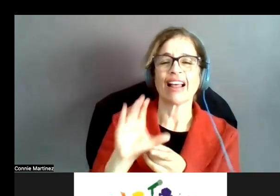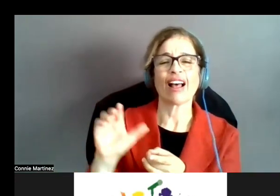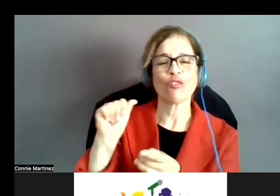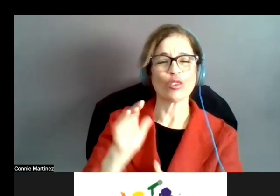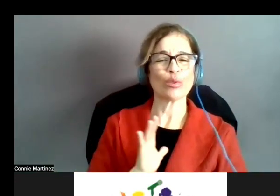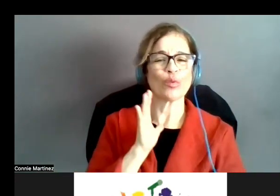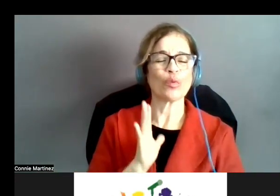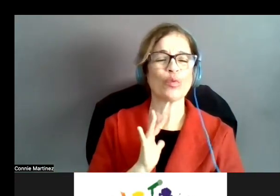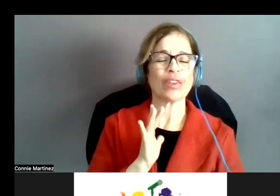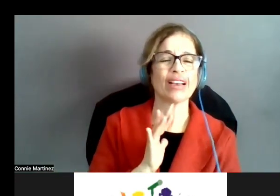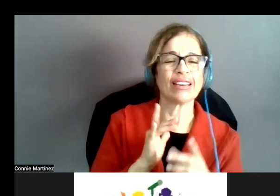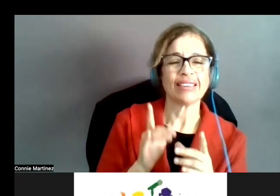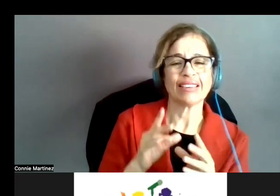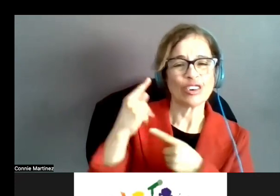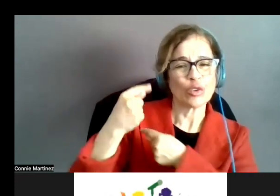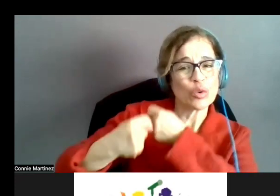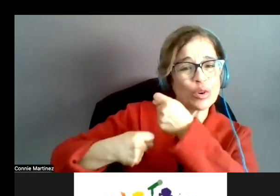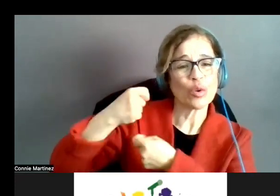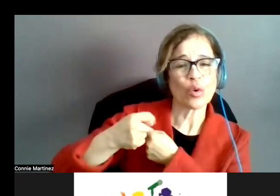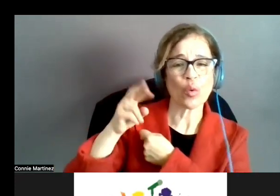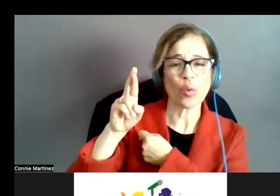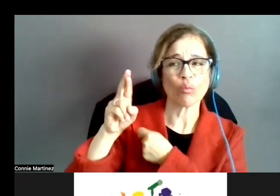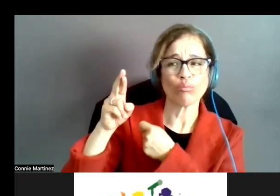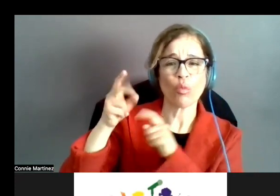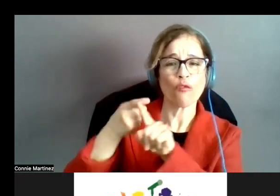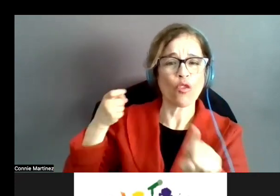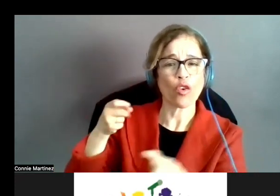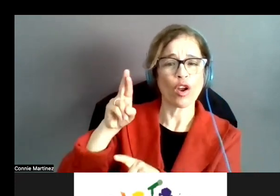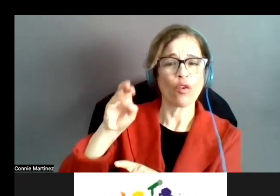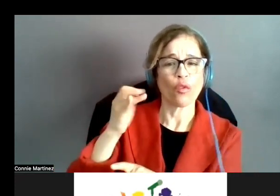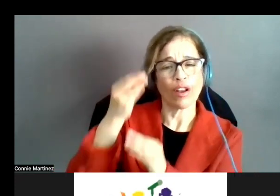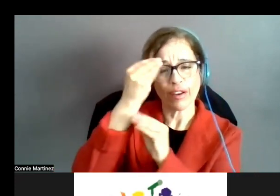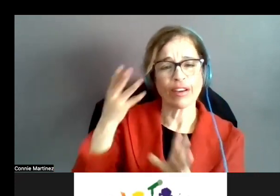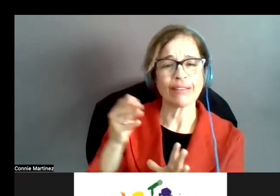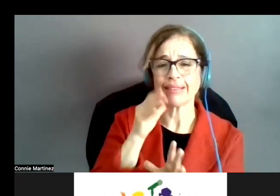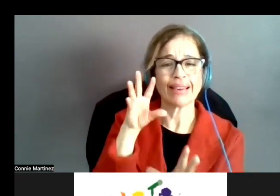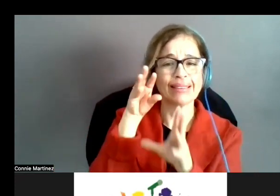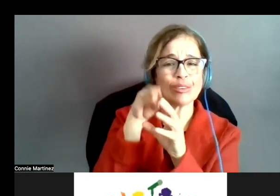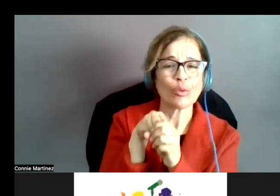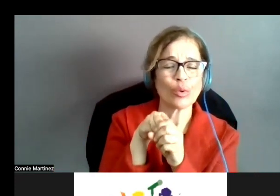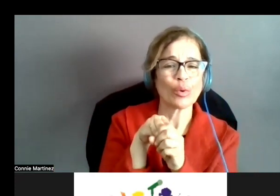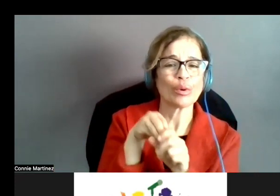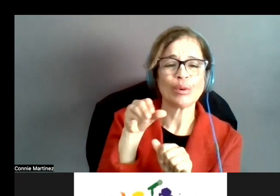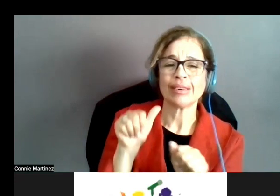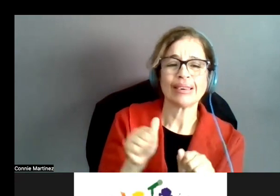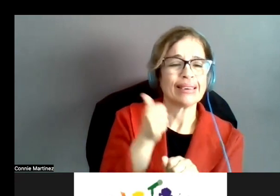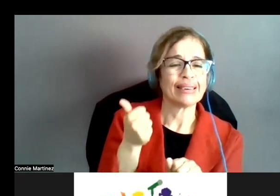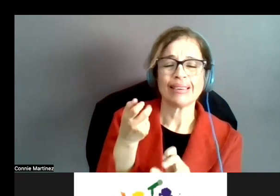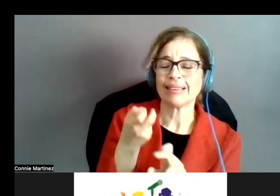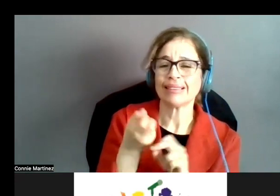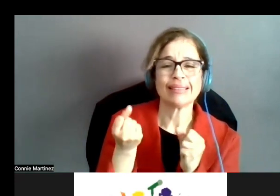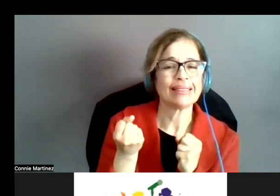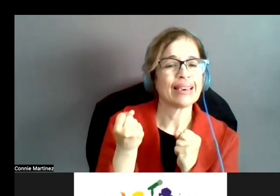but the traditional original formation did not include any harmonic or